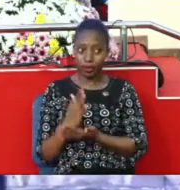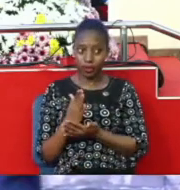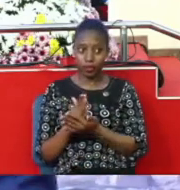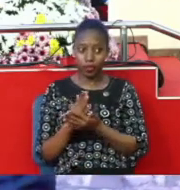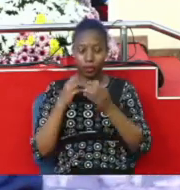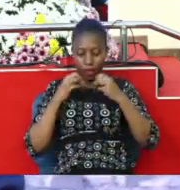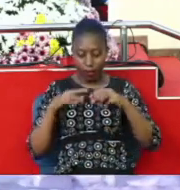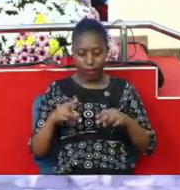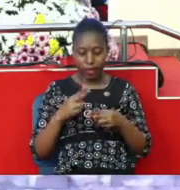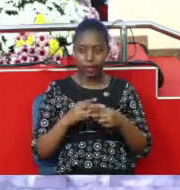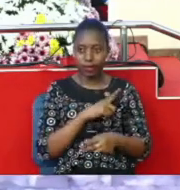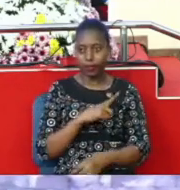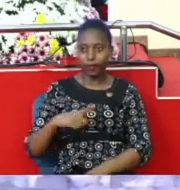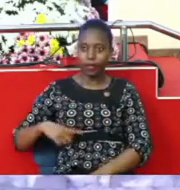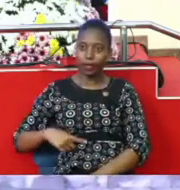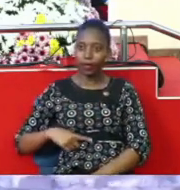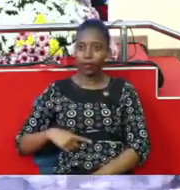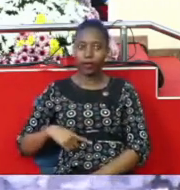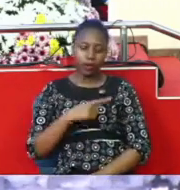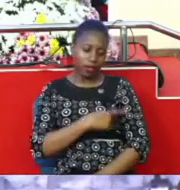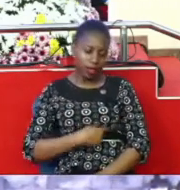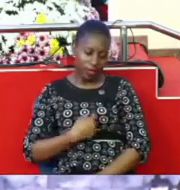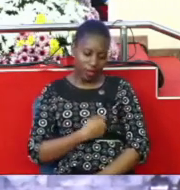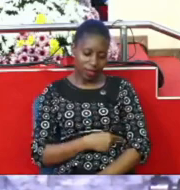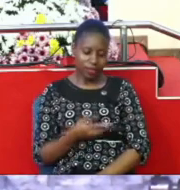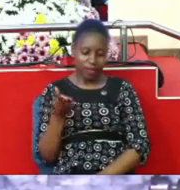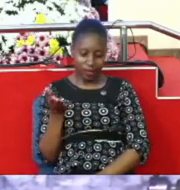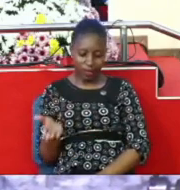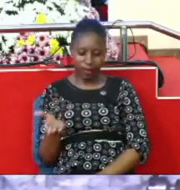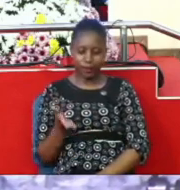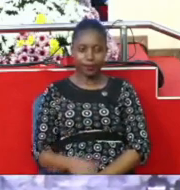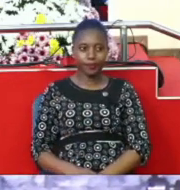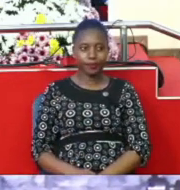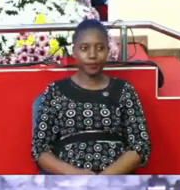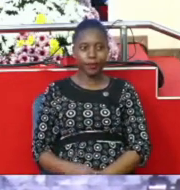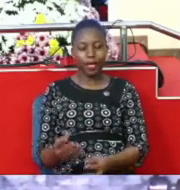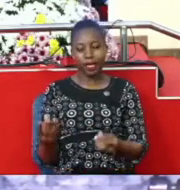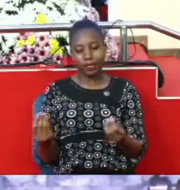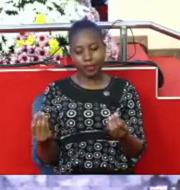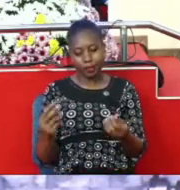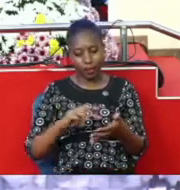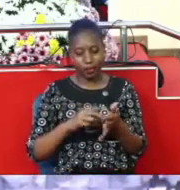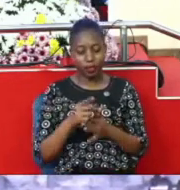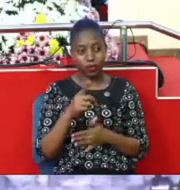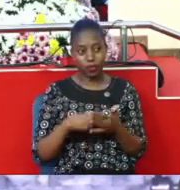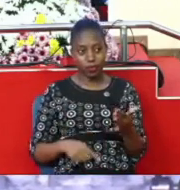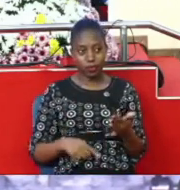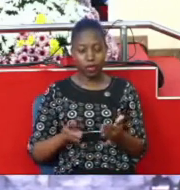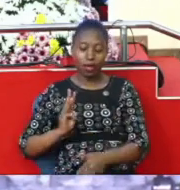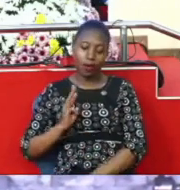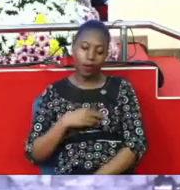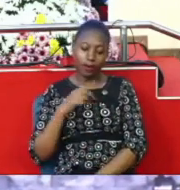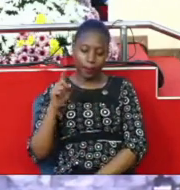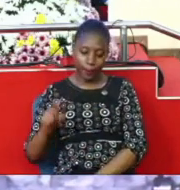of the Lord. So guilt is there. It simply means we must bear our